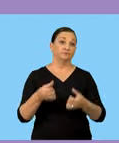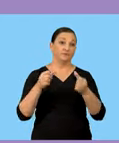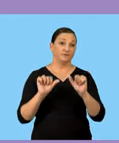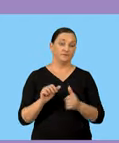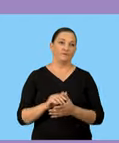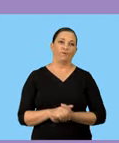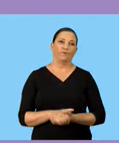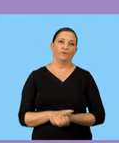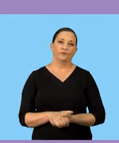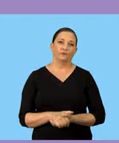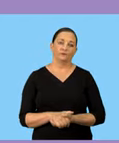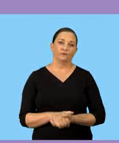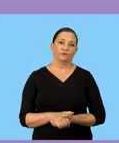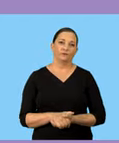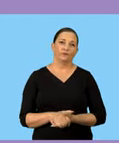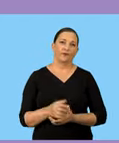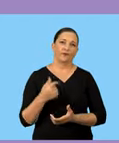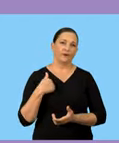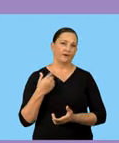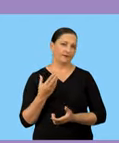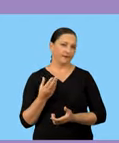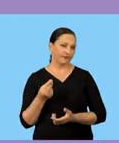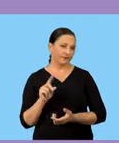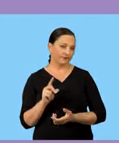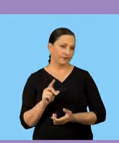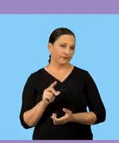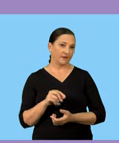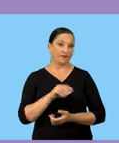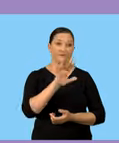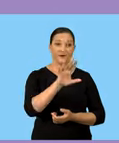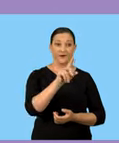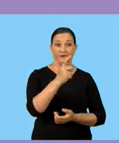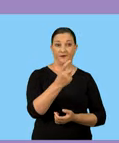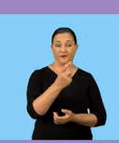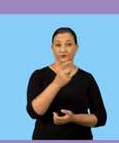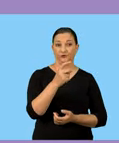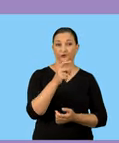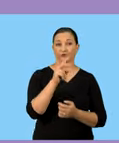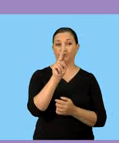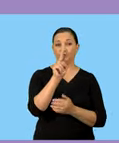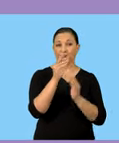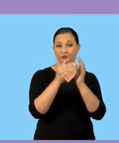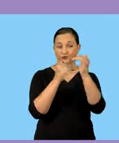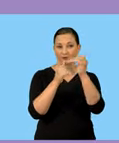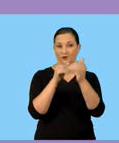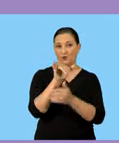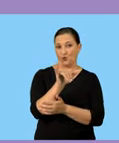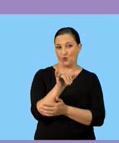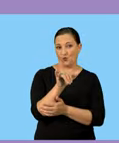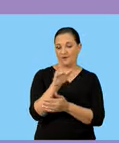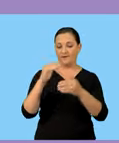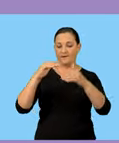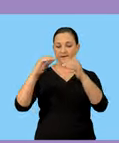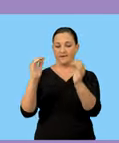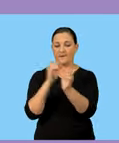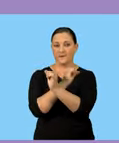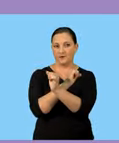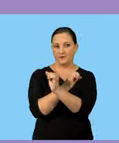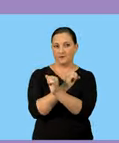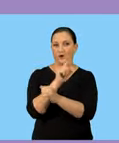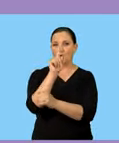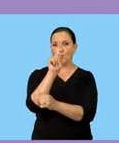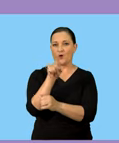one. So looking at the next one there, we have 5x squared y, and this is being multiplied by